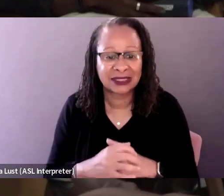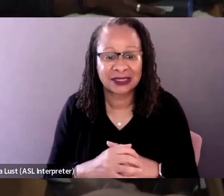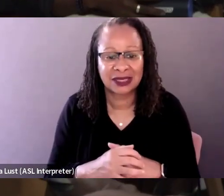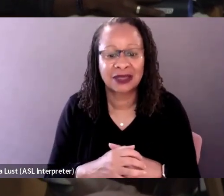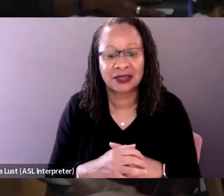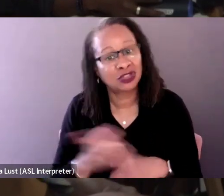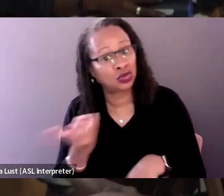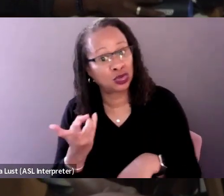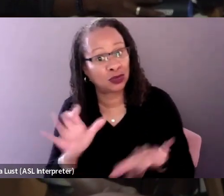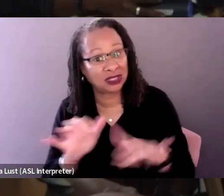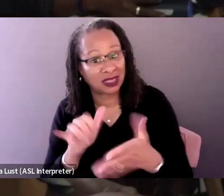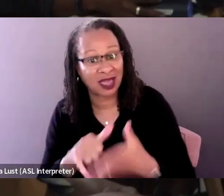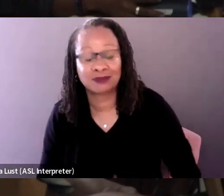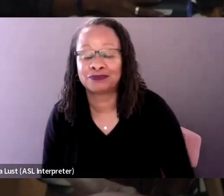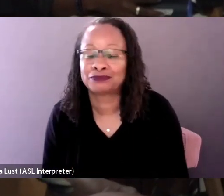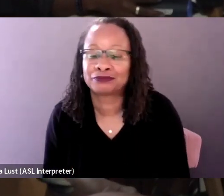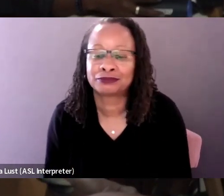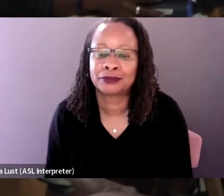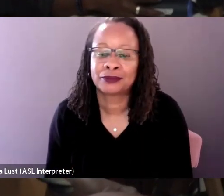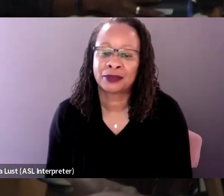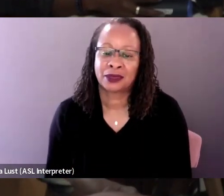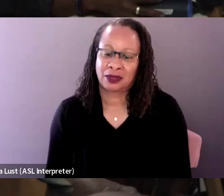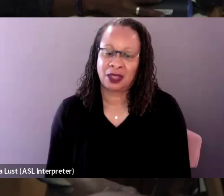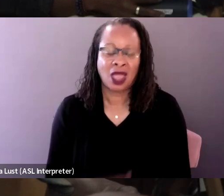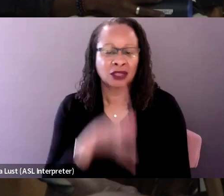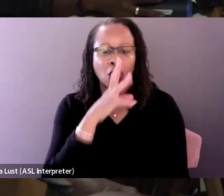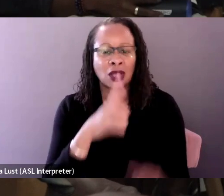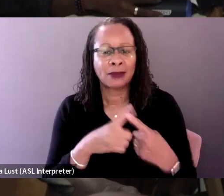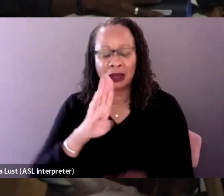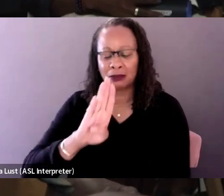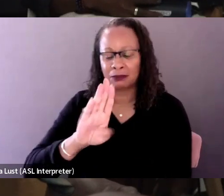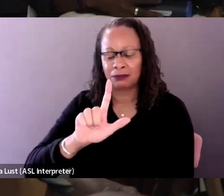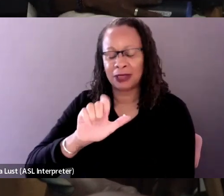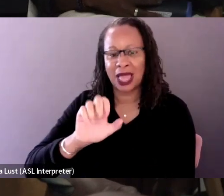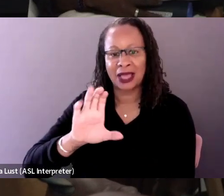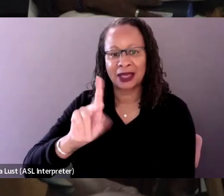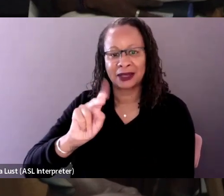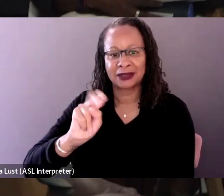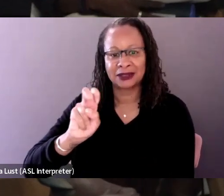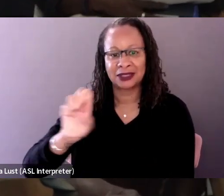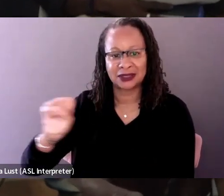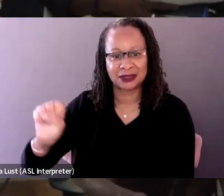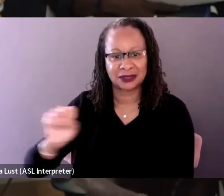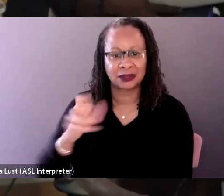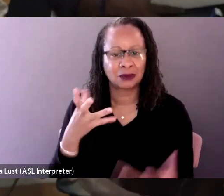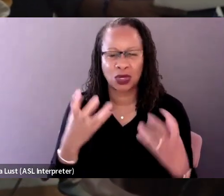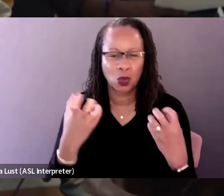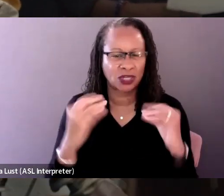that. Talk about Blackness. What do you want to teach the world about Blackness through this